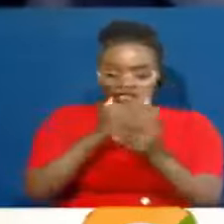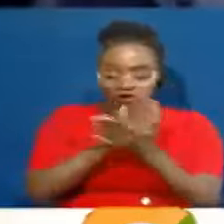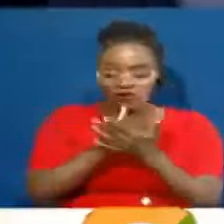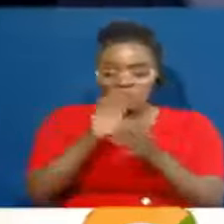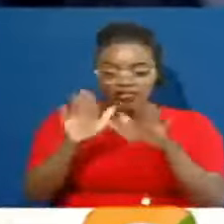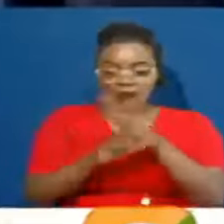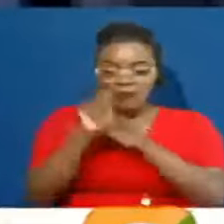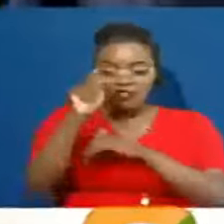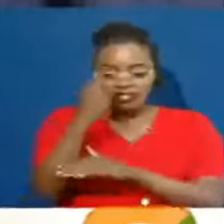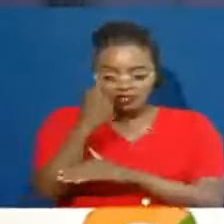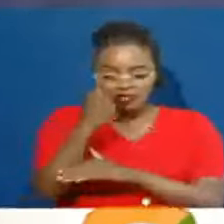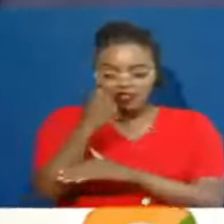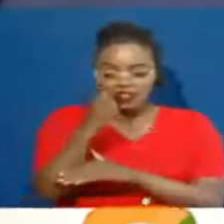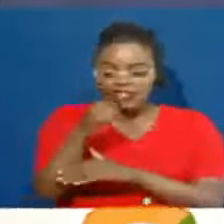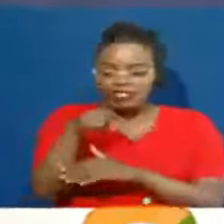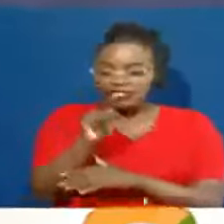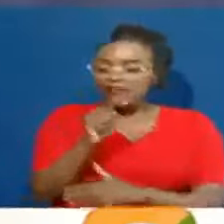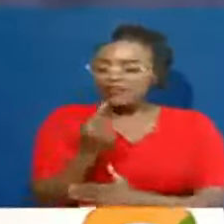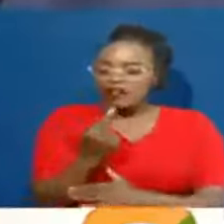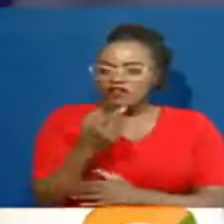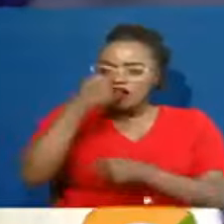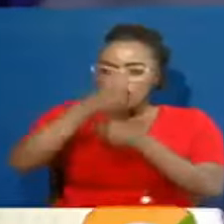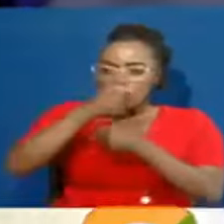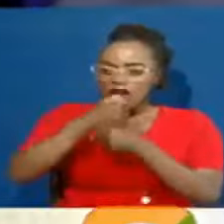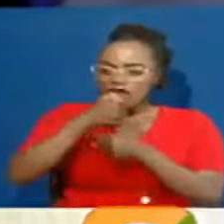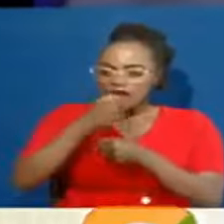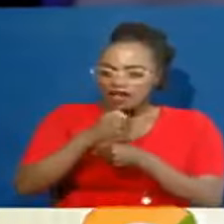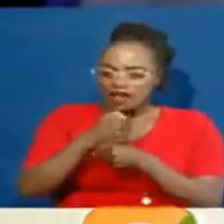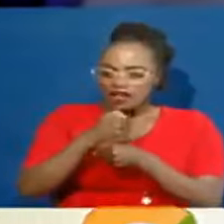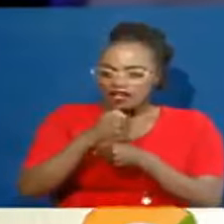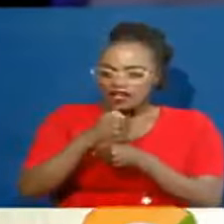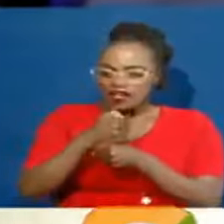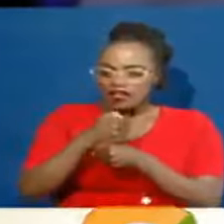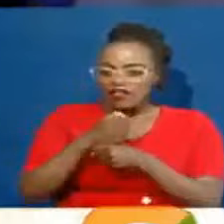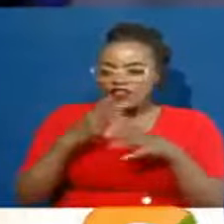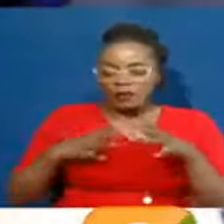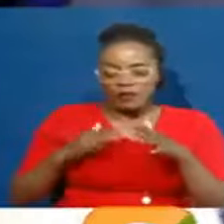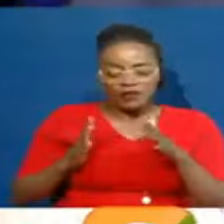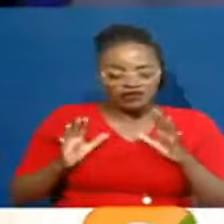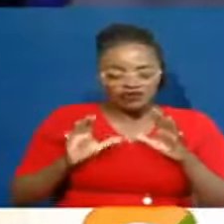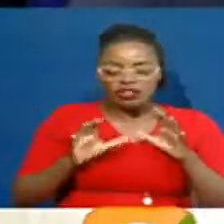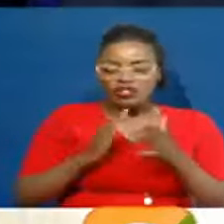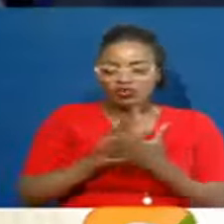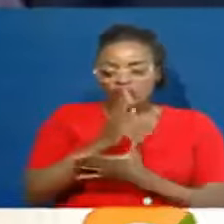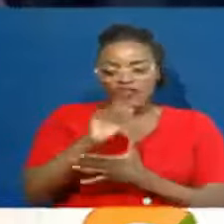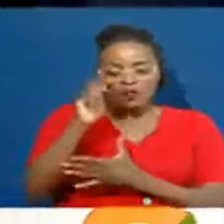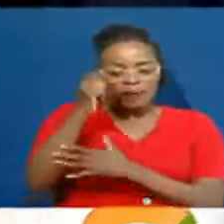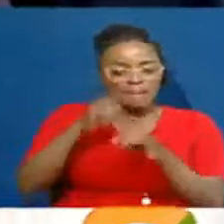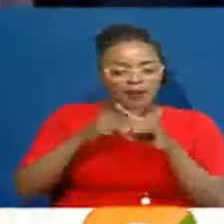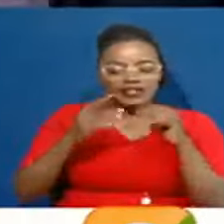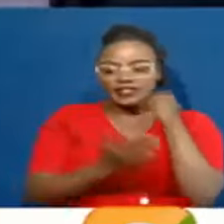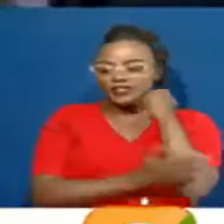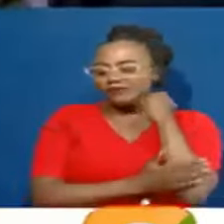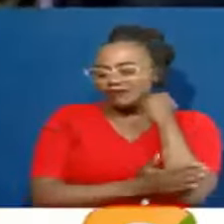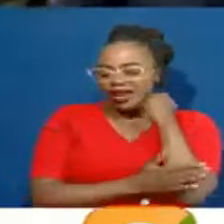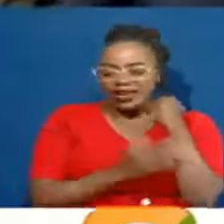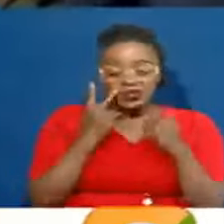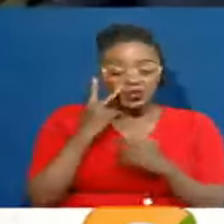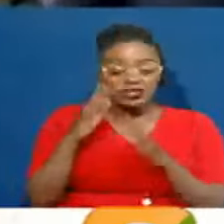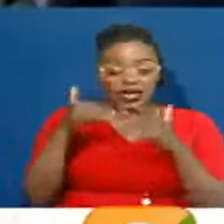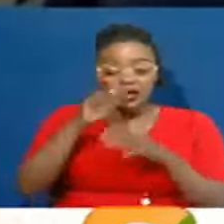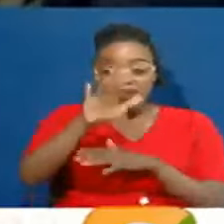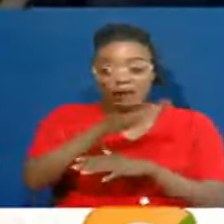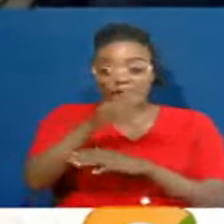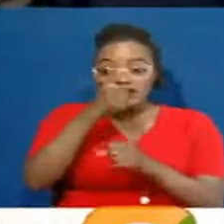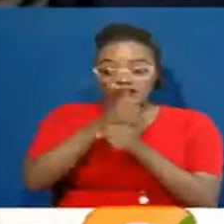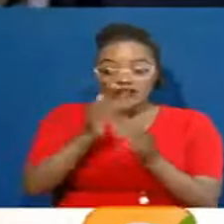Deputy President does not work at the whims of the President. It is quite unfortunate to see how Parliament has carried out the